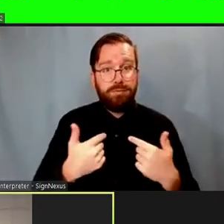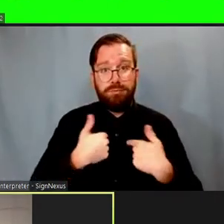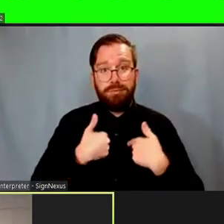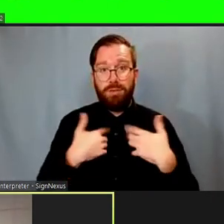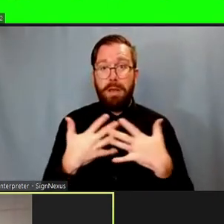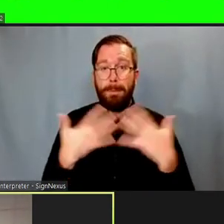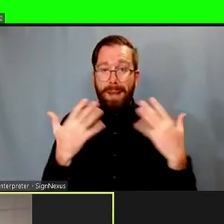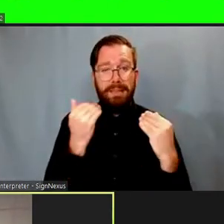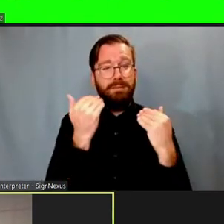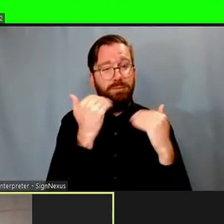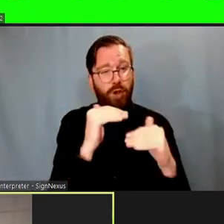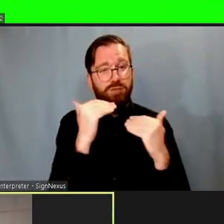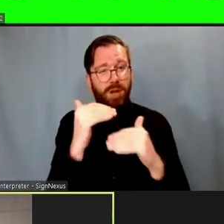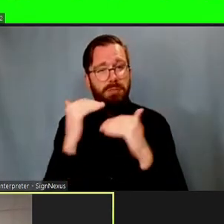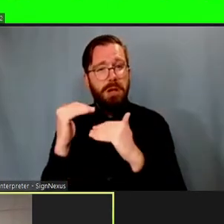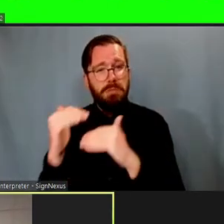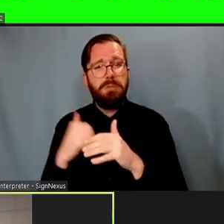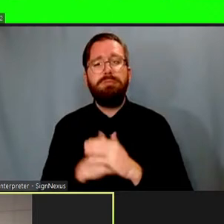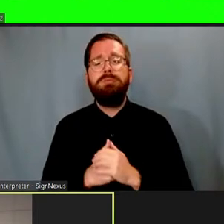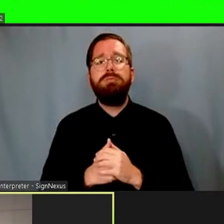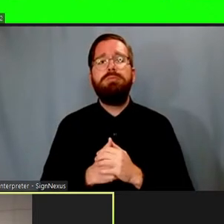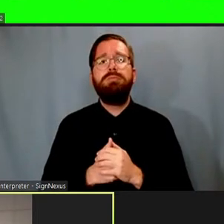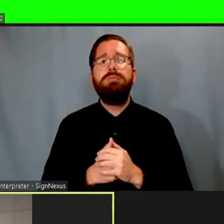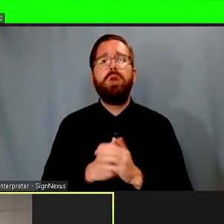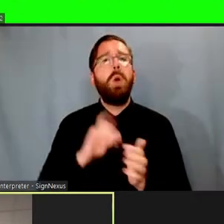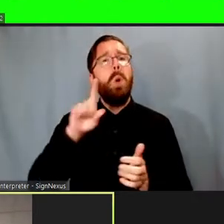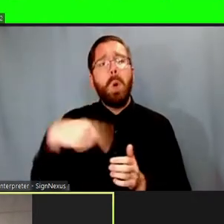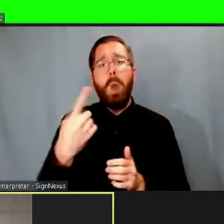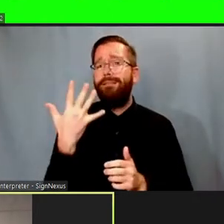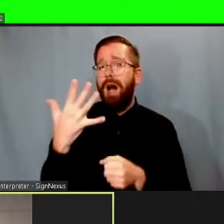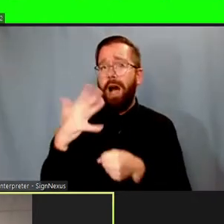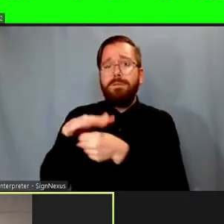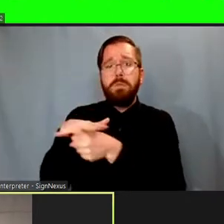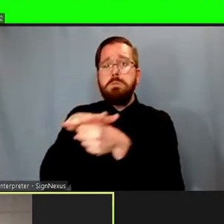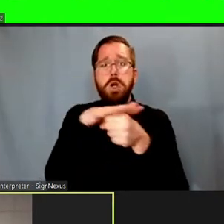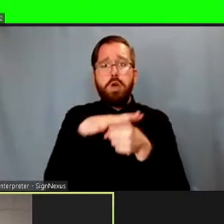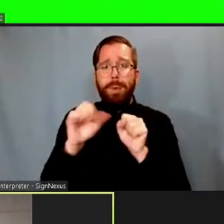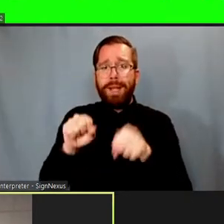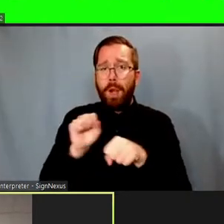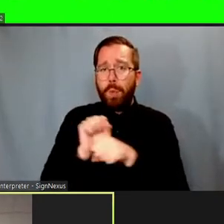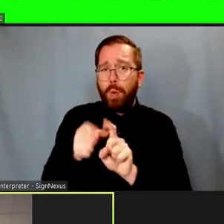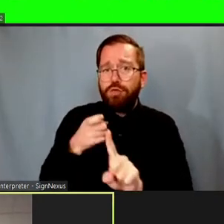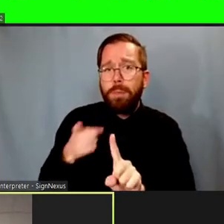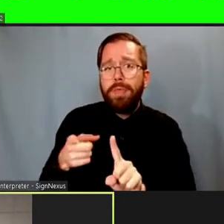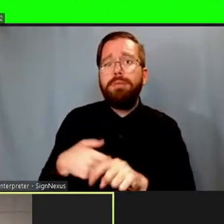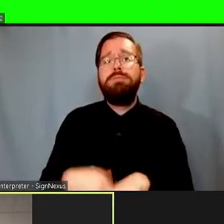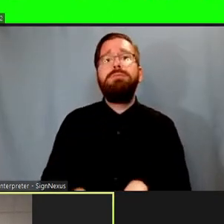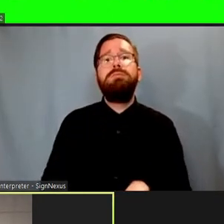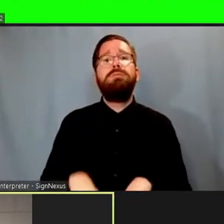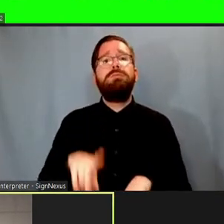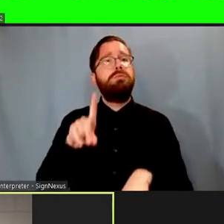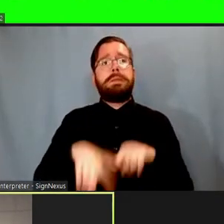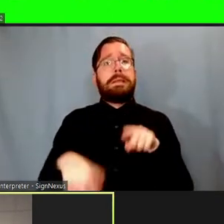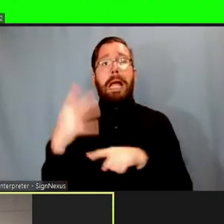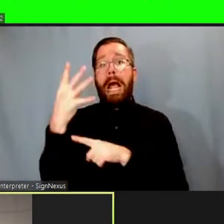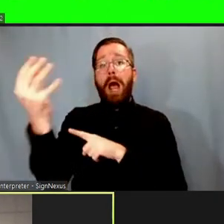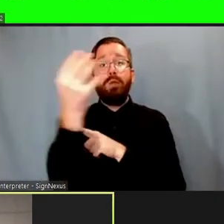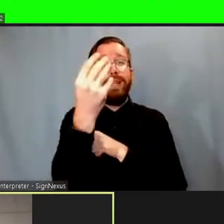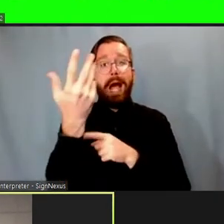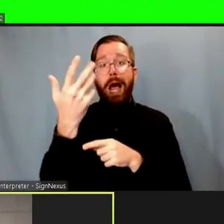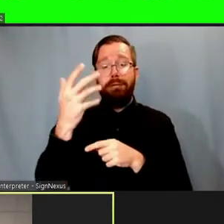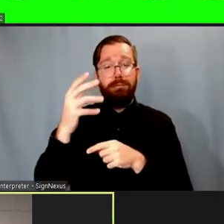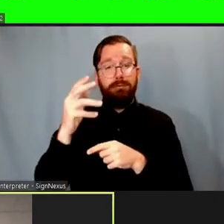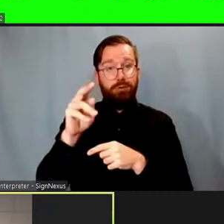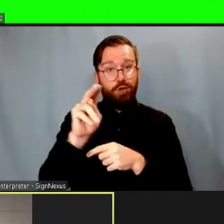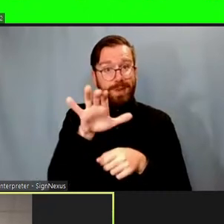we have only five boroughs that we can work from there's so many restrictions we don't get work outside of the five boroughs and then we're going to